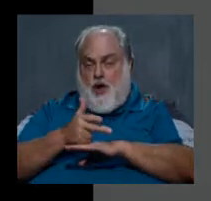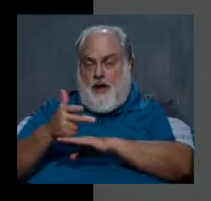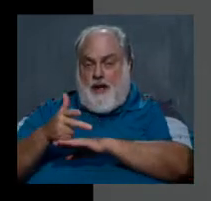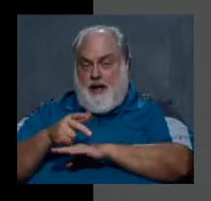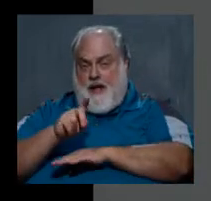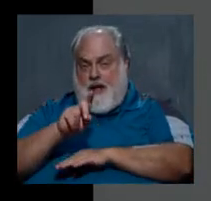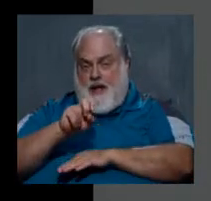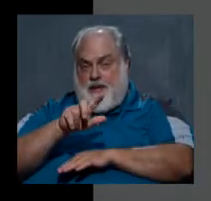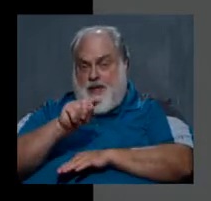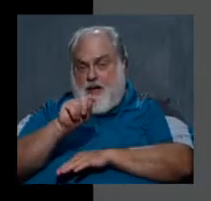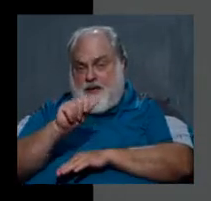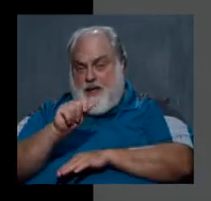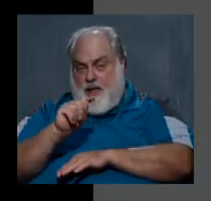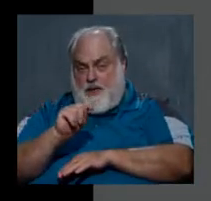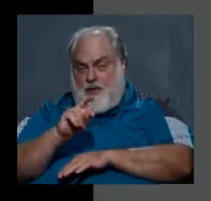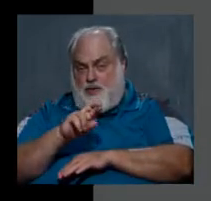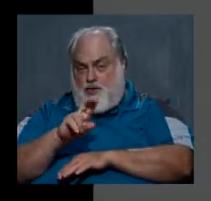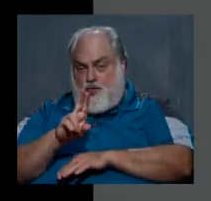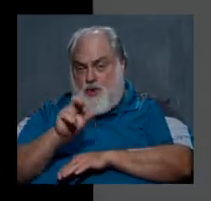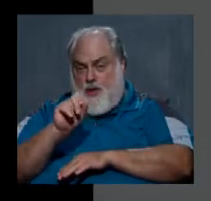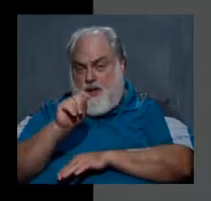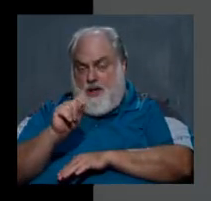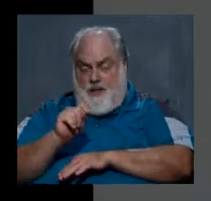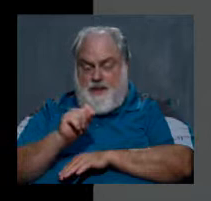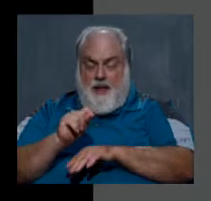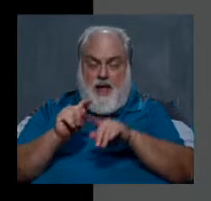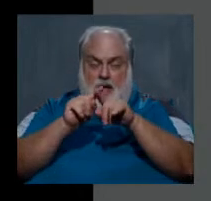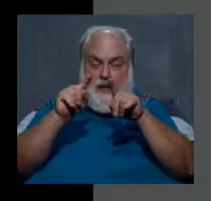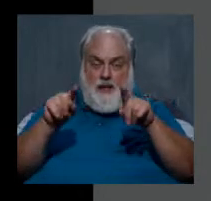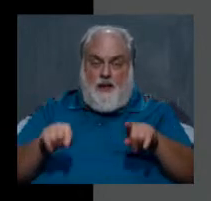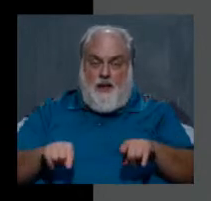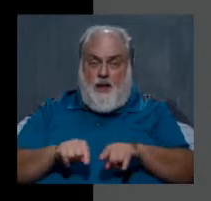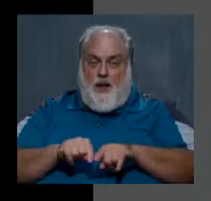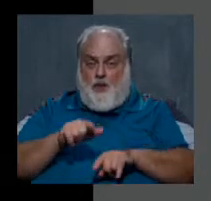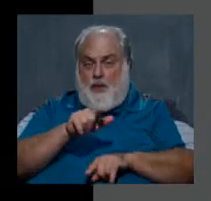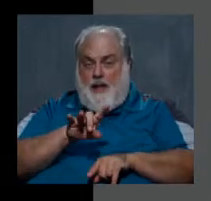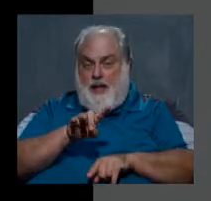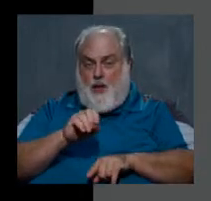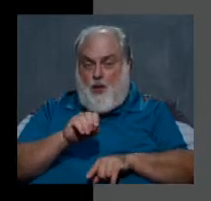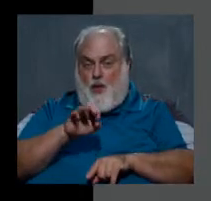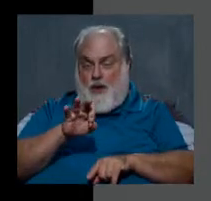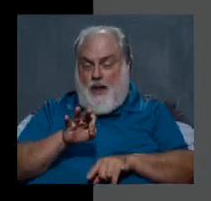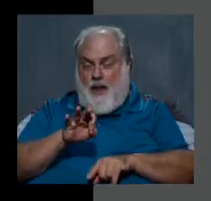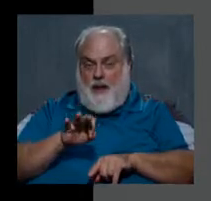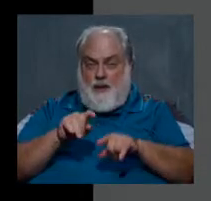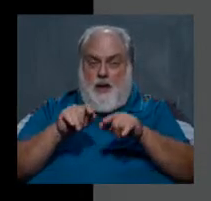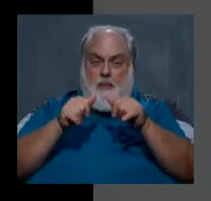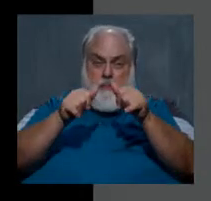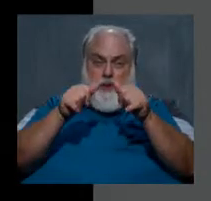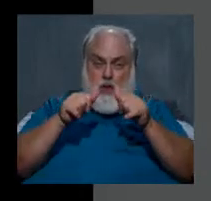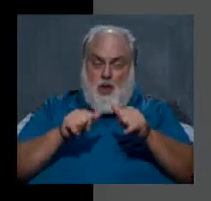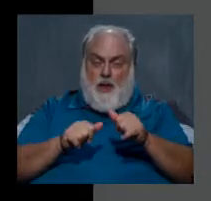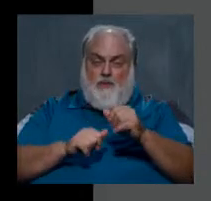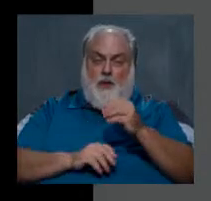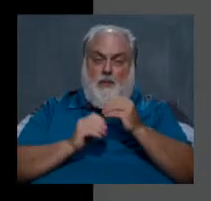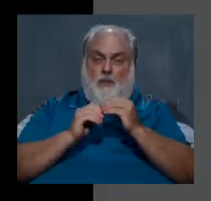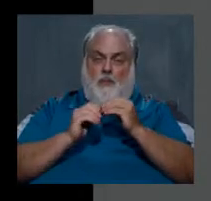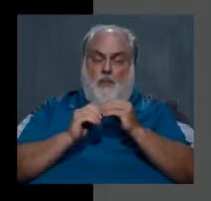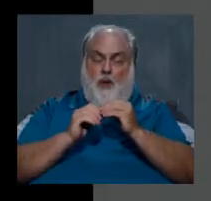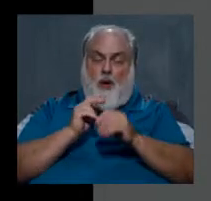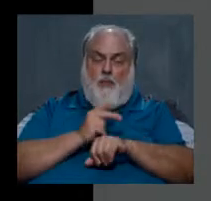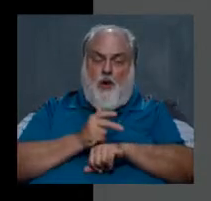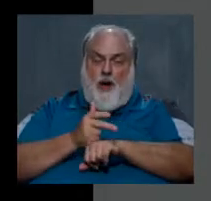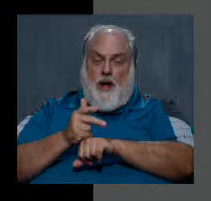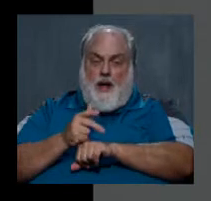Fountain is to place signs on the front door window at 2809 Cavanaugh Boulevard informing customers of available parking in the Delta Trust parking